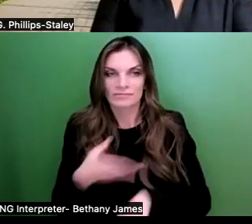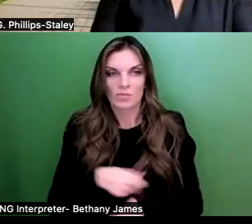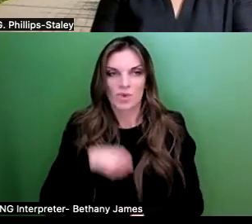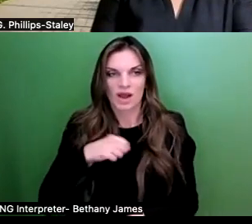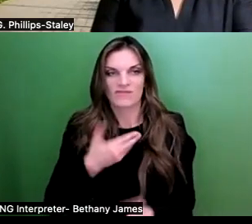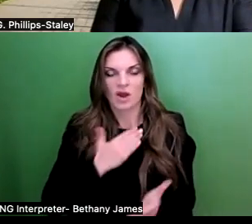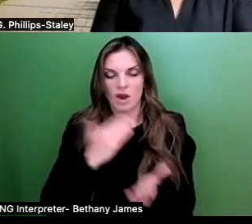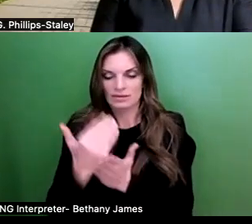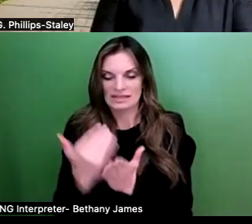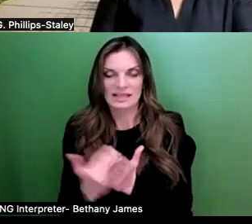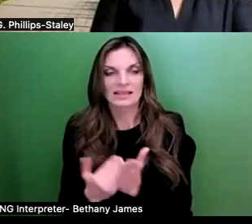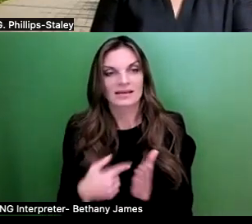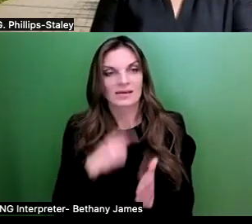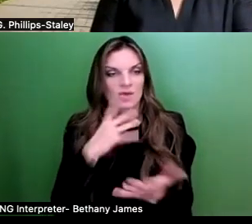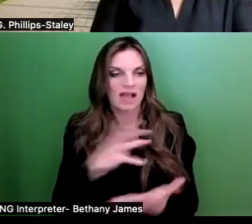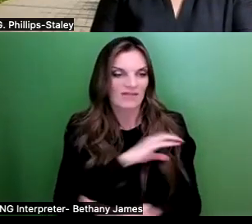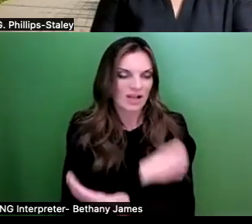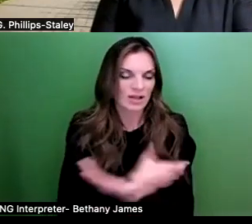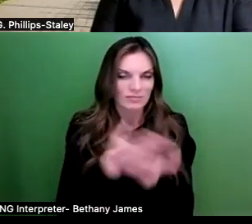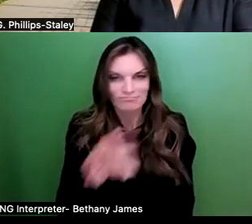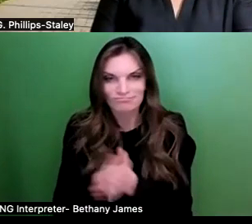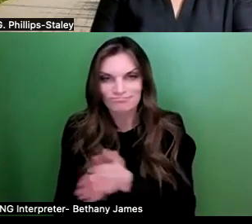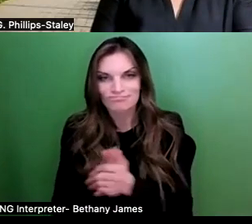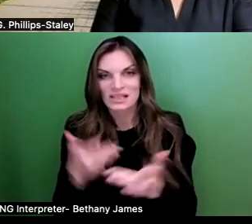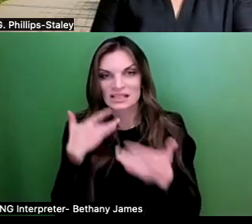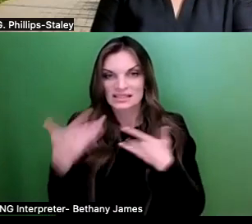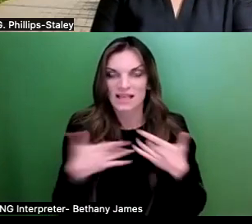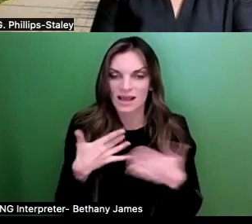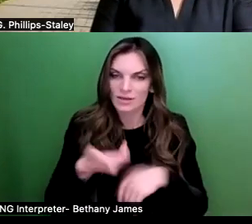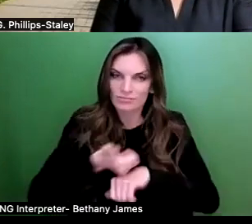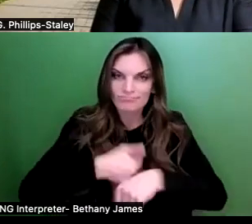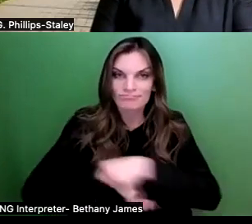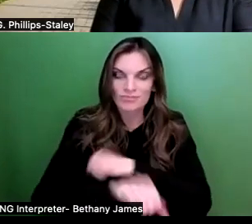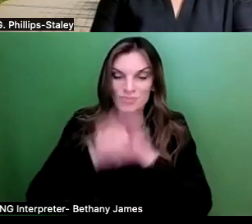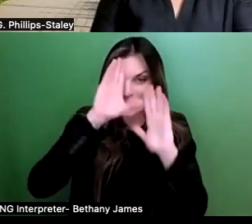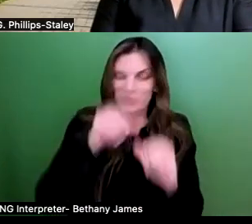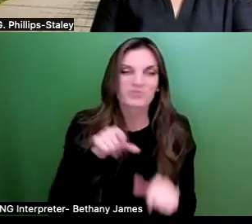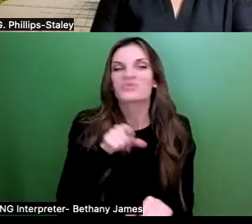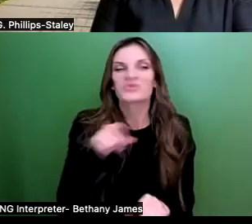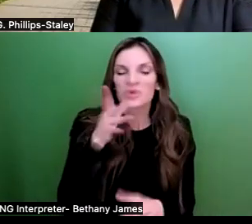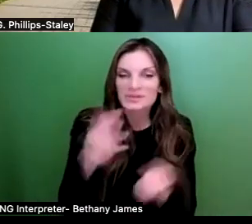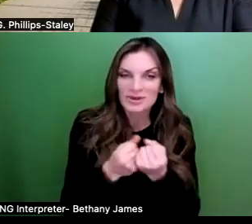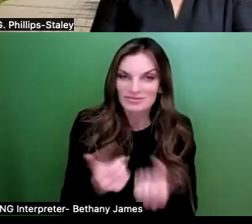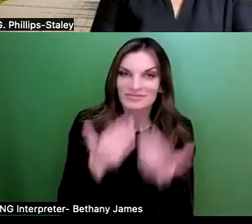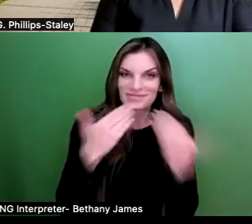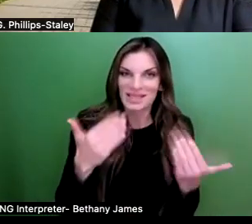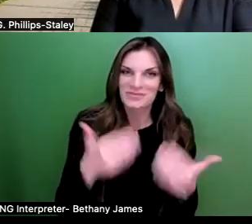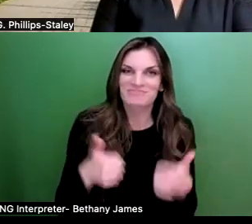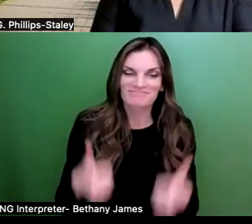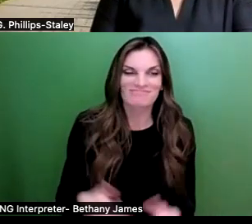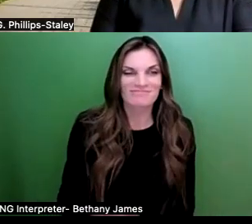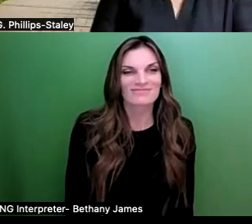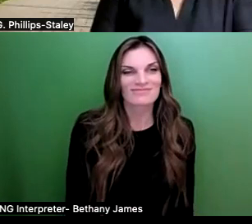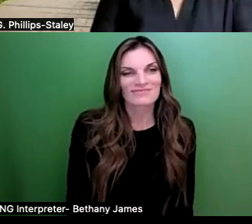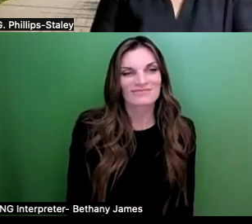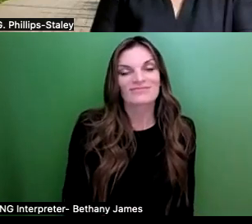great crew, a lot of energy, a lot of enthusiasm and excitement, and we hope and pray that we'll have your support. Thank you.